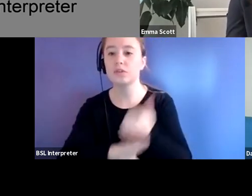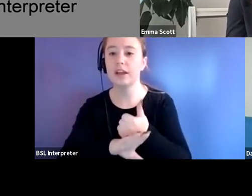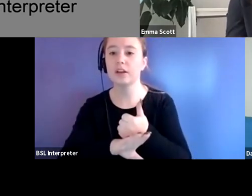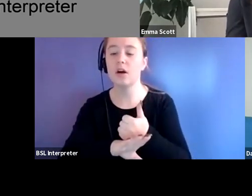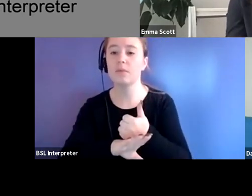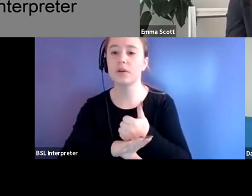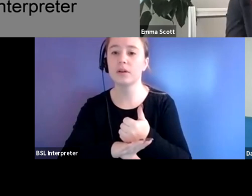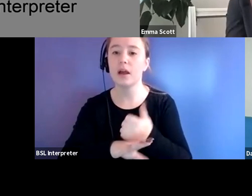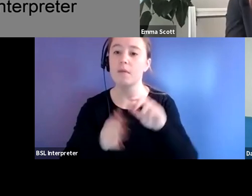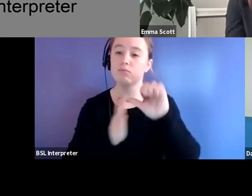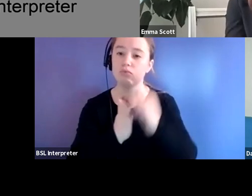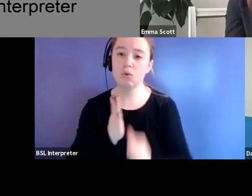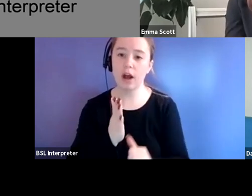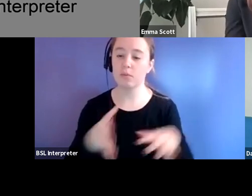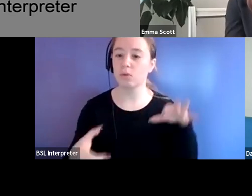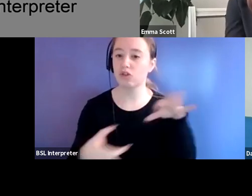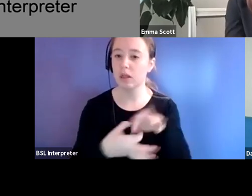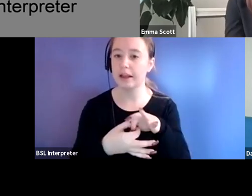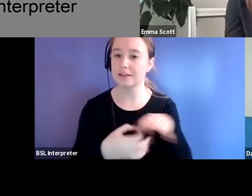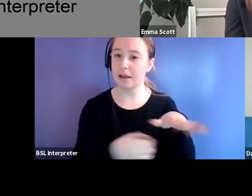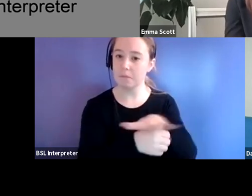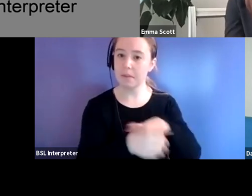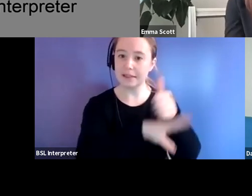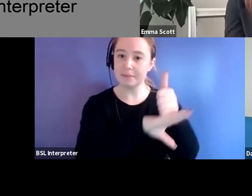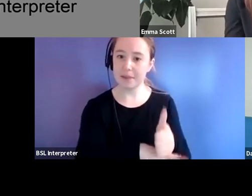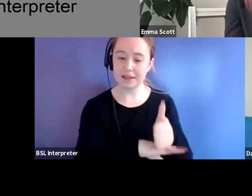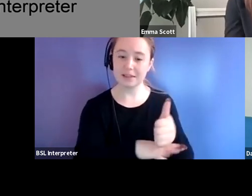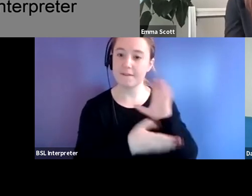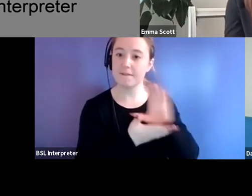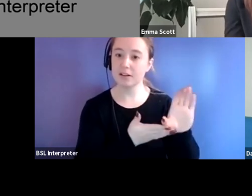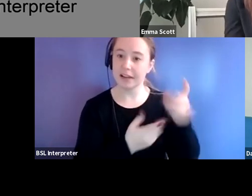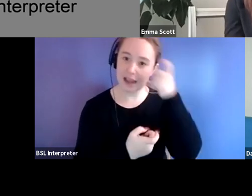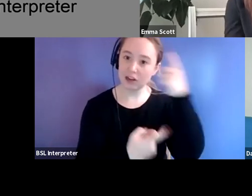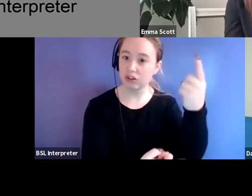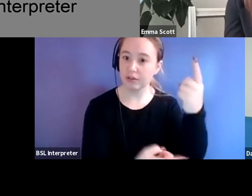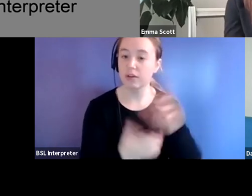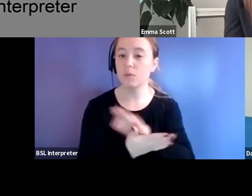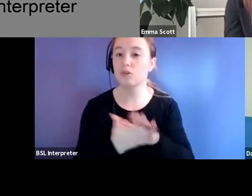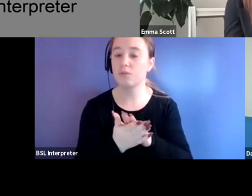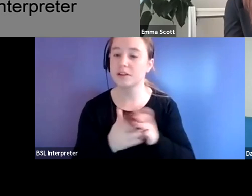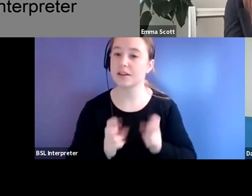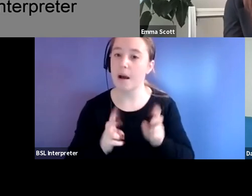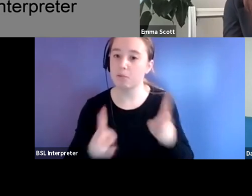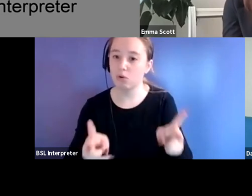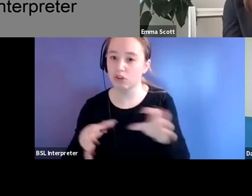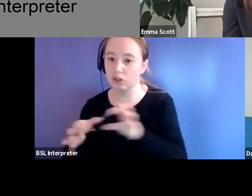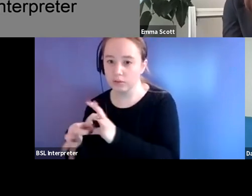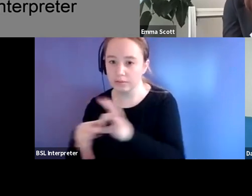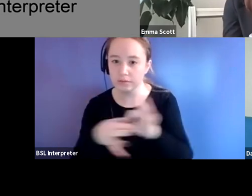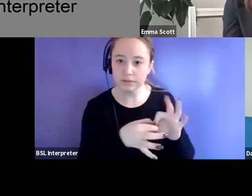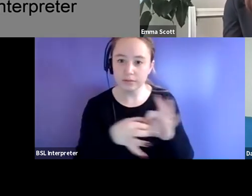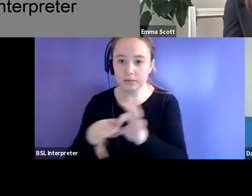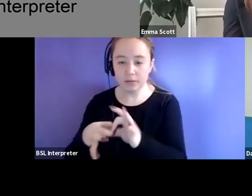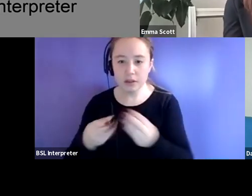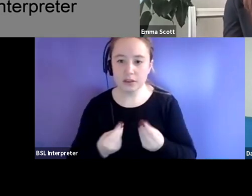programme, linking and aligning all place-based funding initiatives to ensure we have a coherent approach to